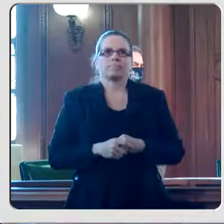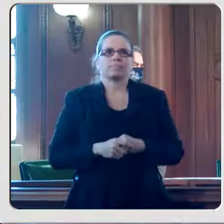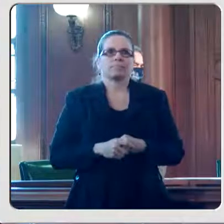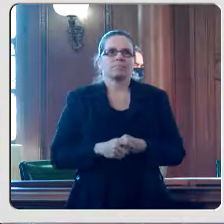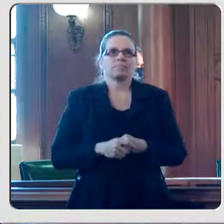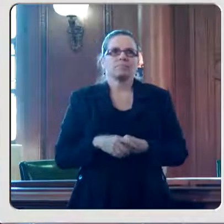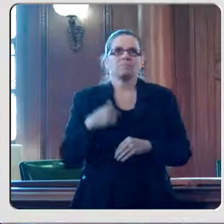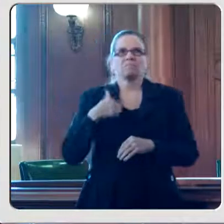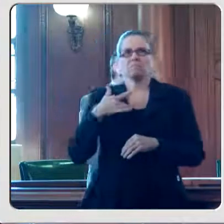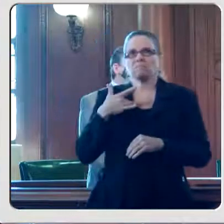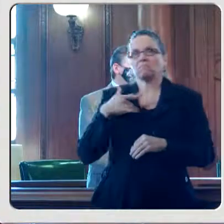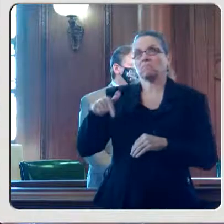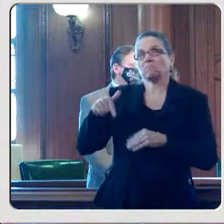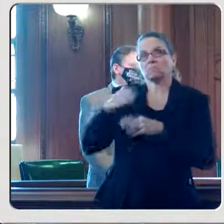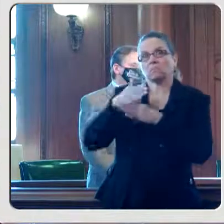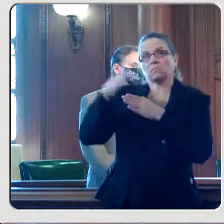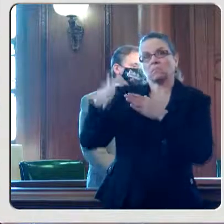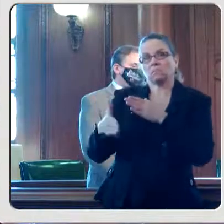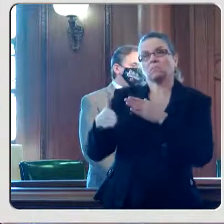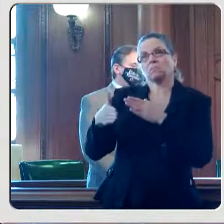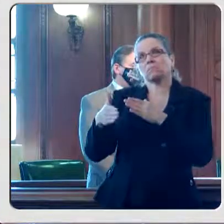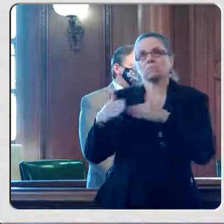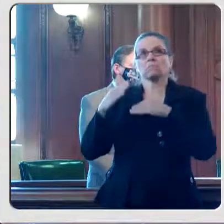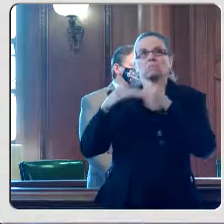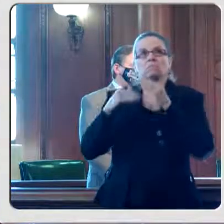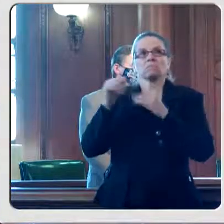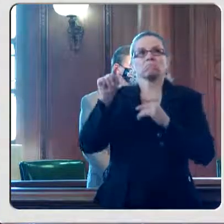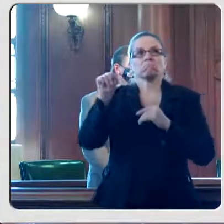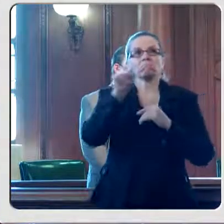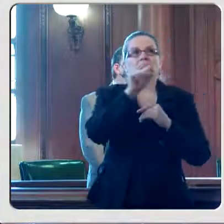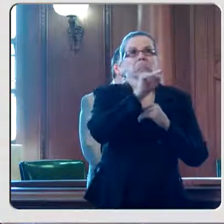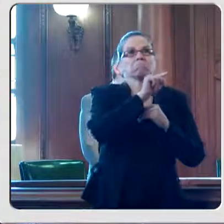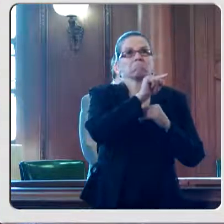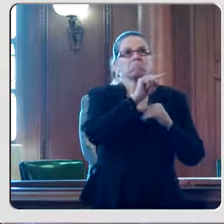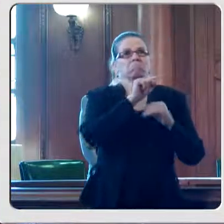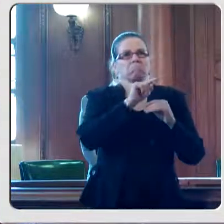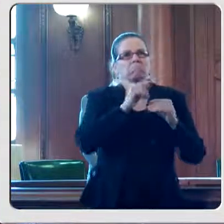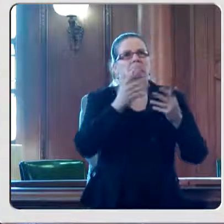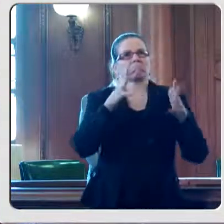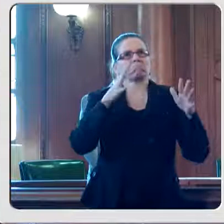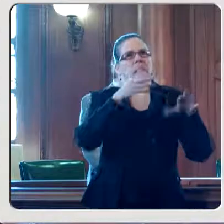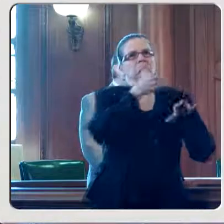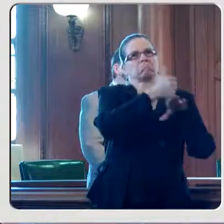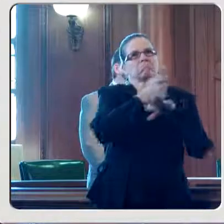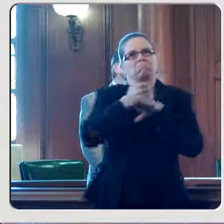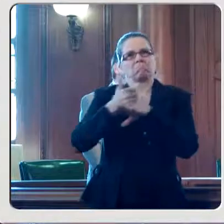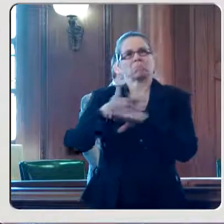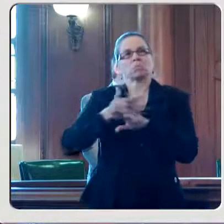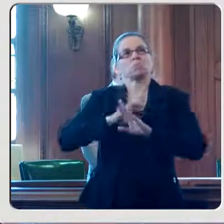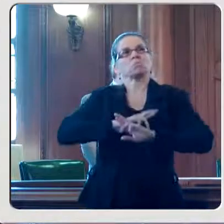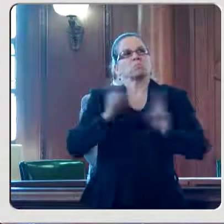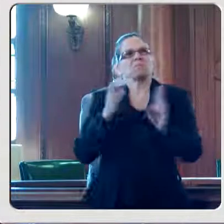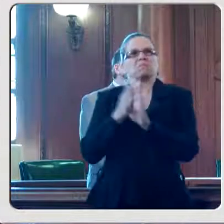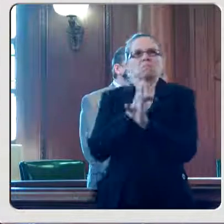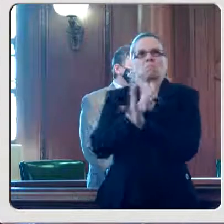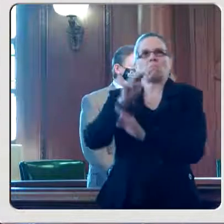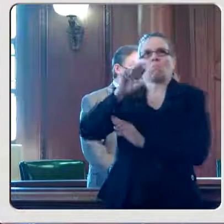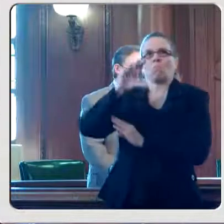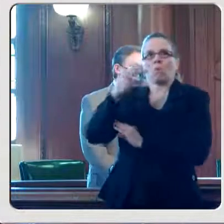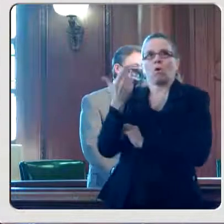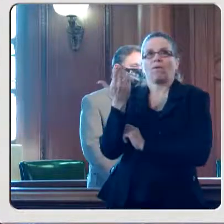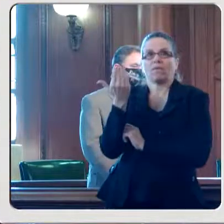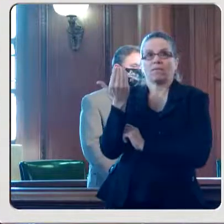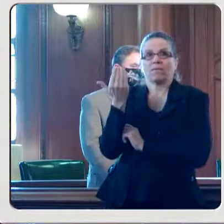our buildings prior to our kids coming back into school. Flu shots, just a reminder, again, for